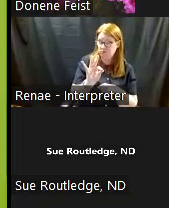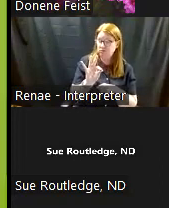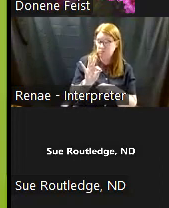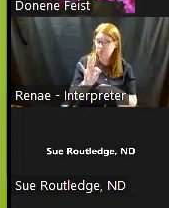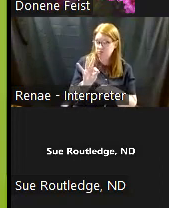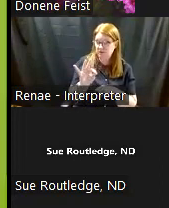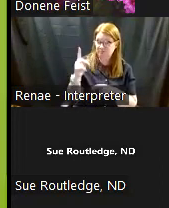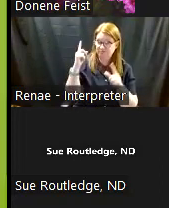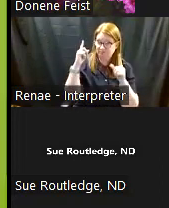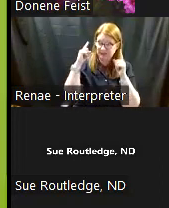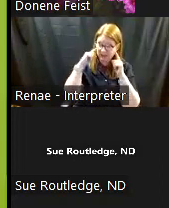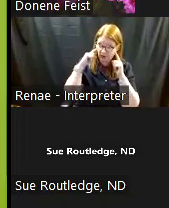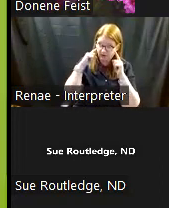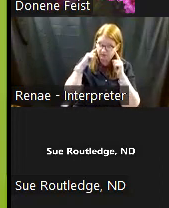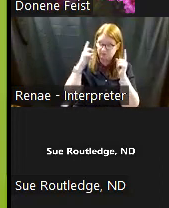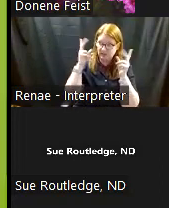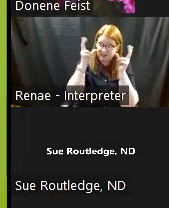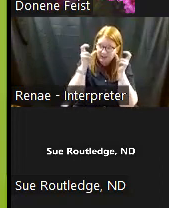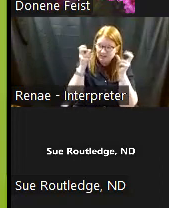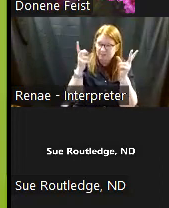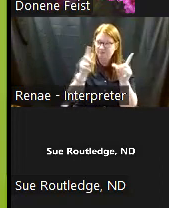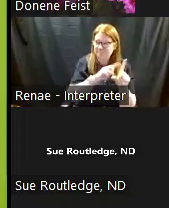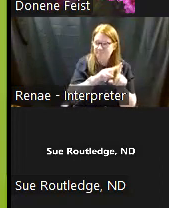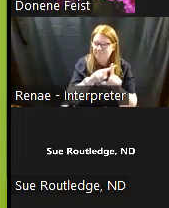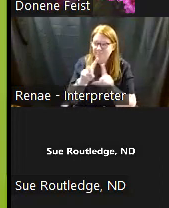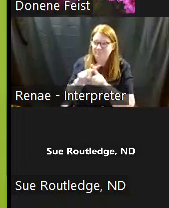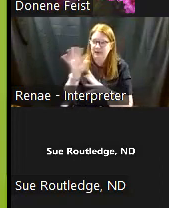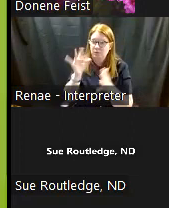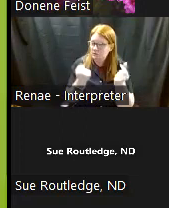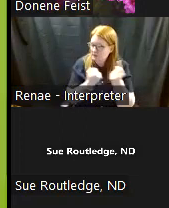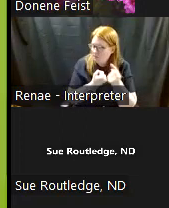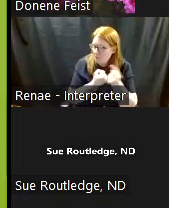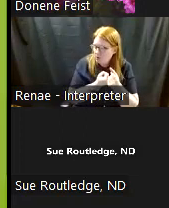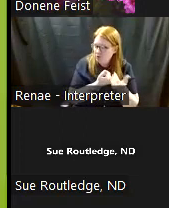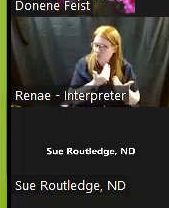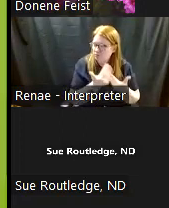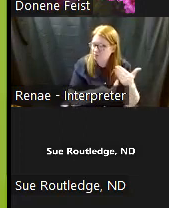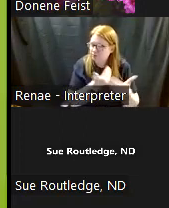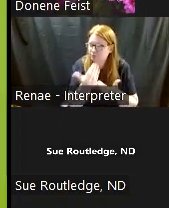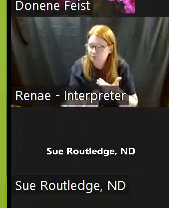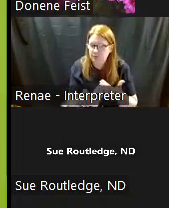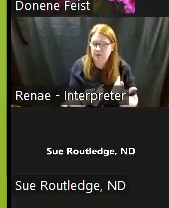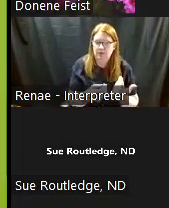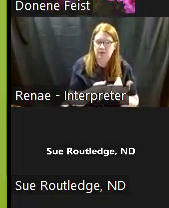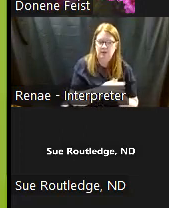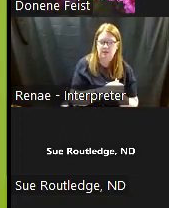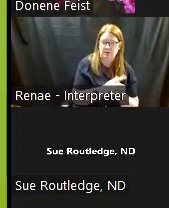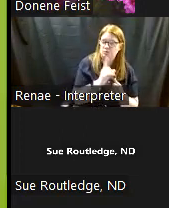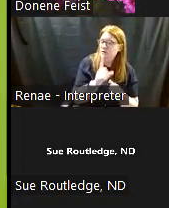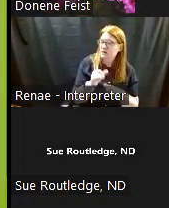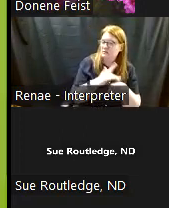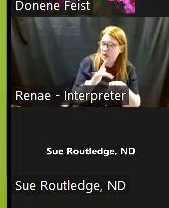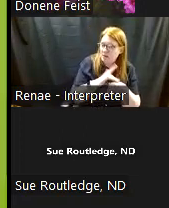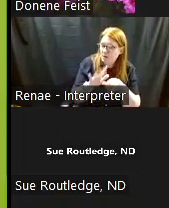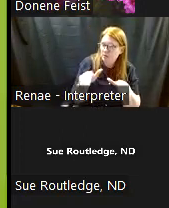processed, and we're going to be with you every step of the way. You know, I do my best to be very available, to counsel,